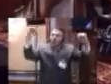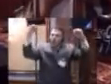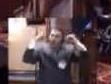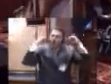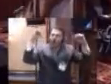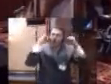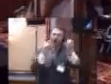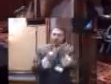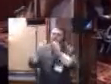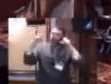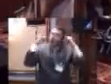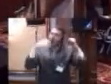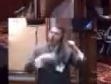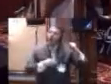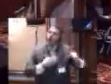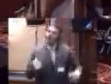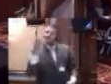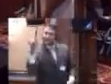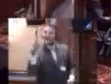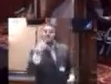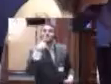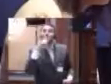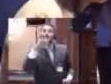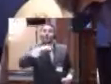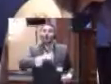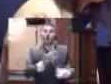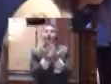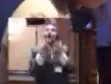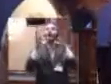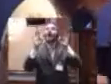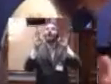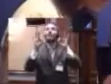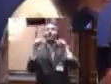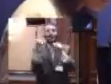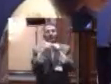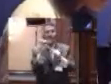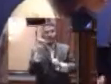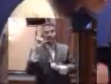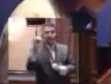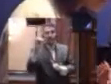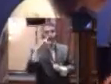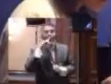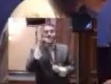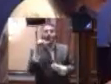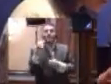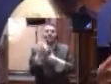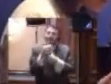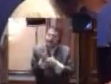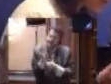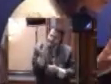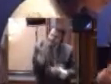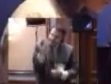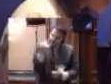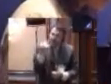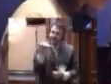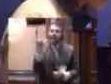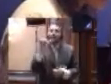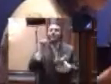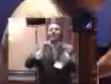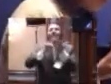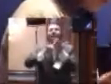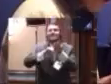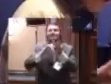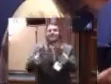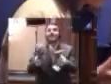institutions, there's obviously a need on agreement on the first steps that will place a